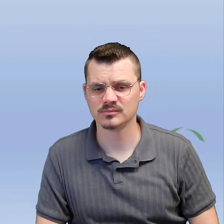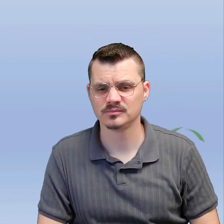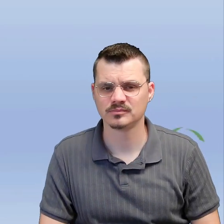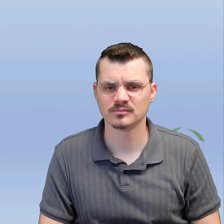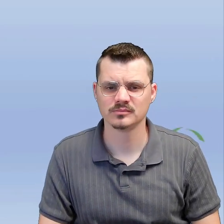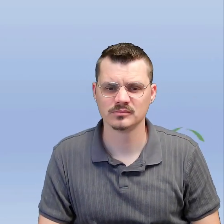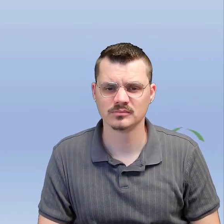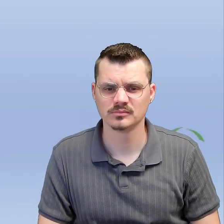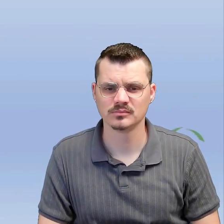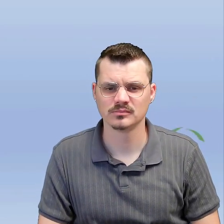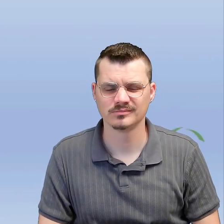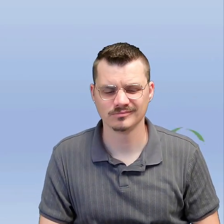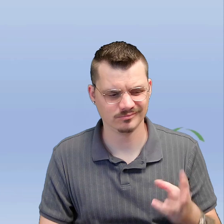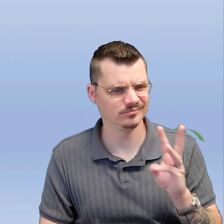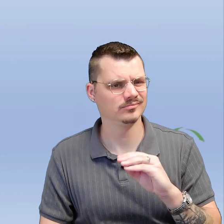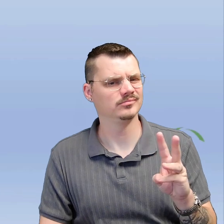Wow.